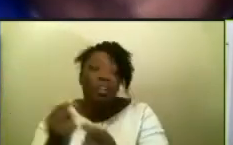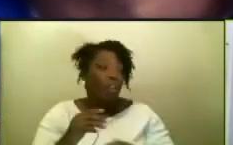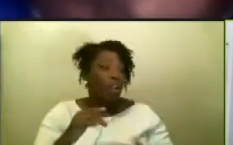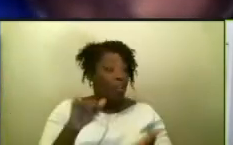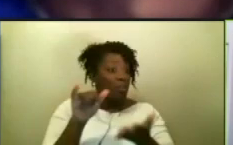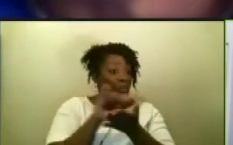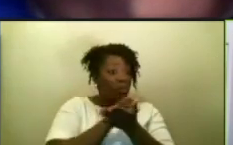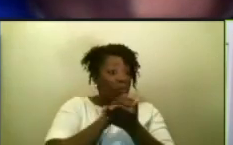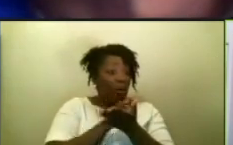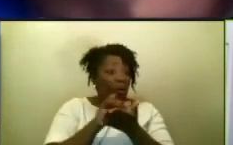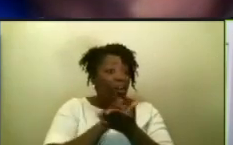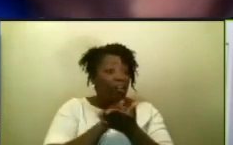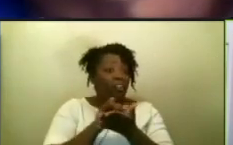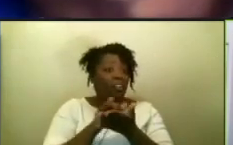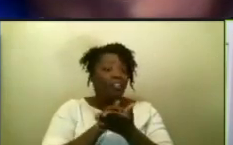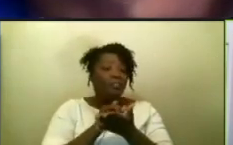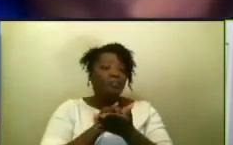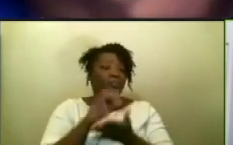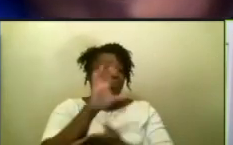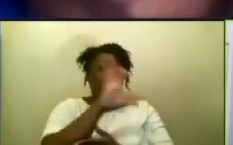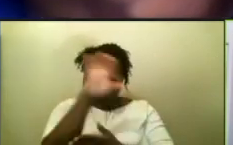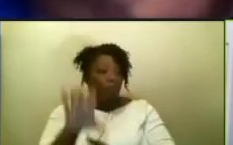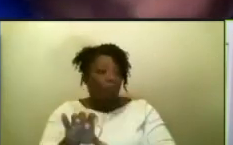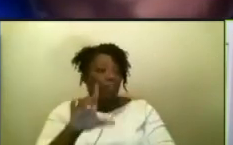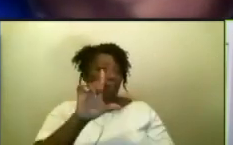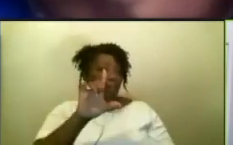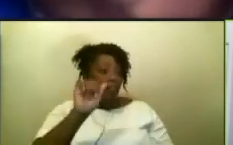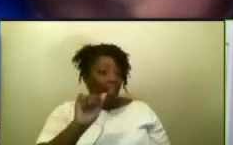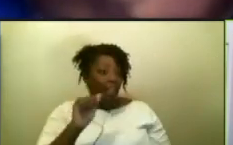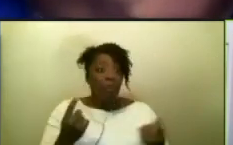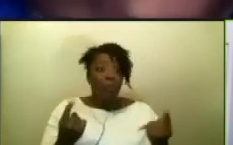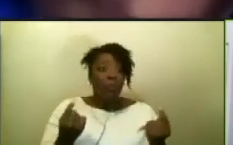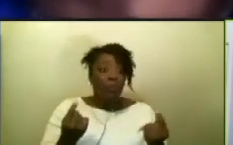LA, many of those communities were actually adopting